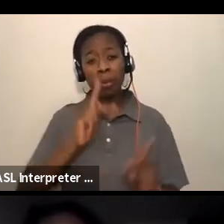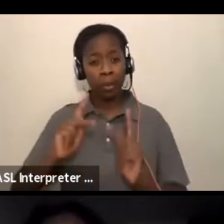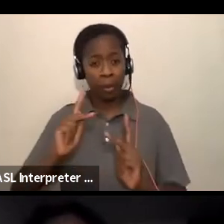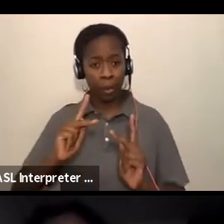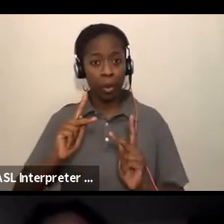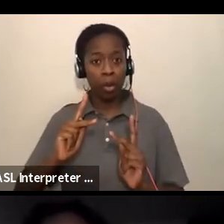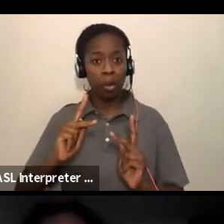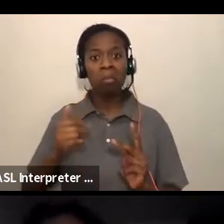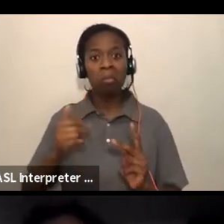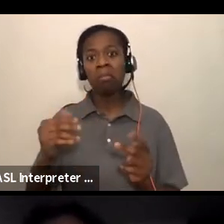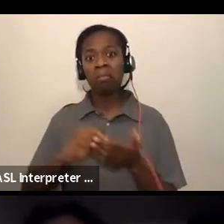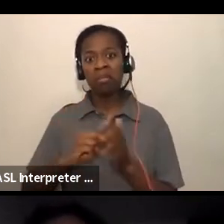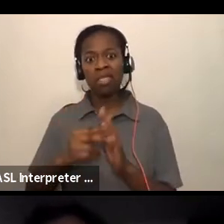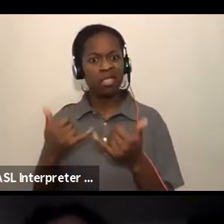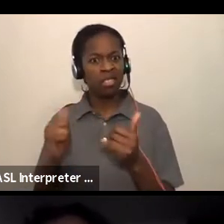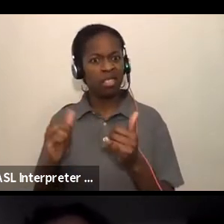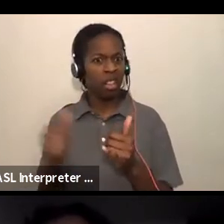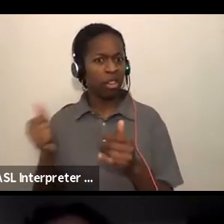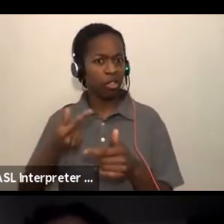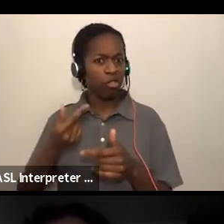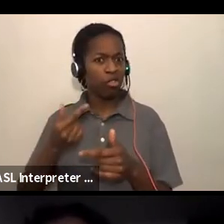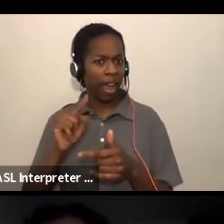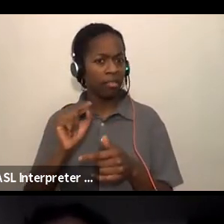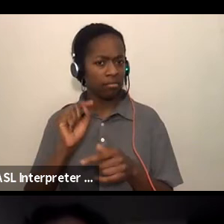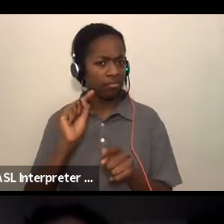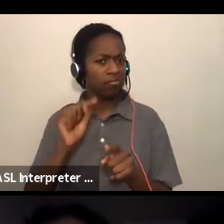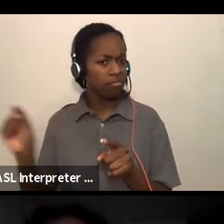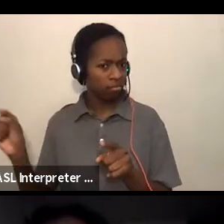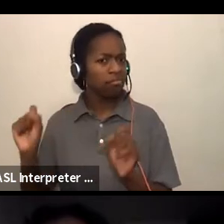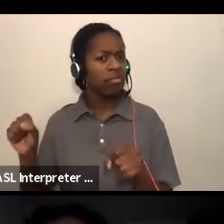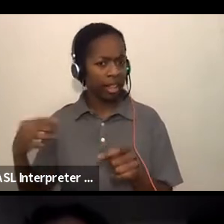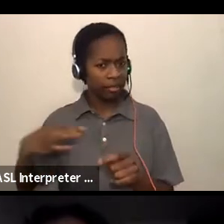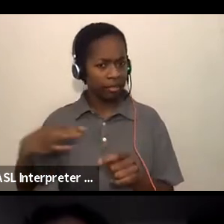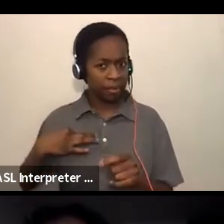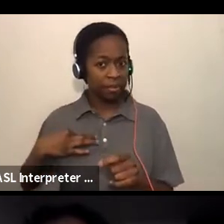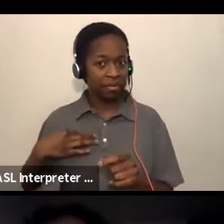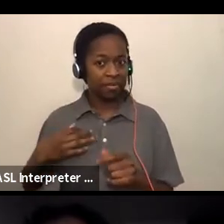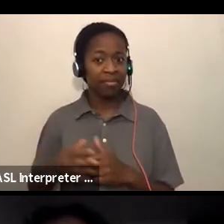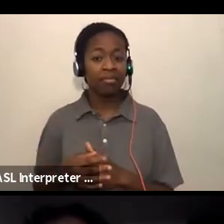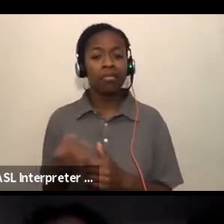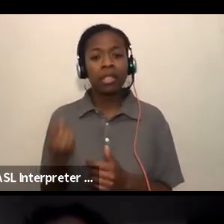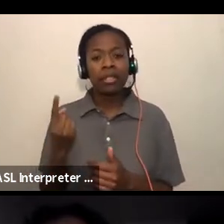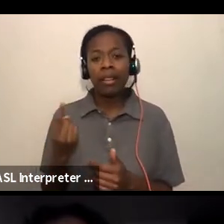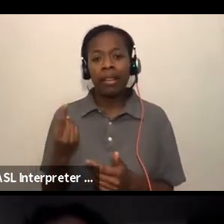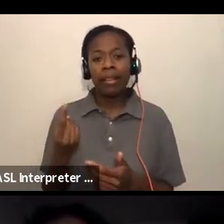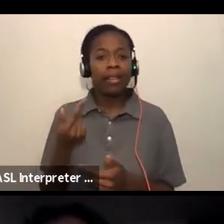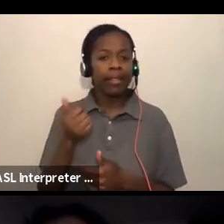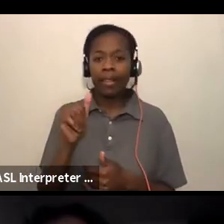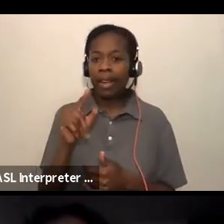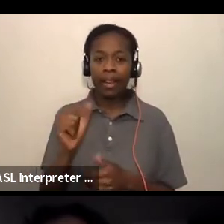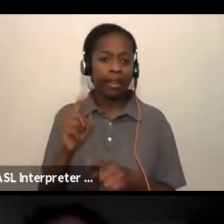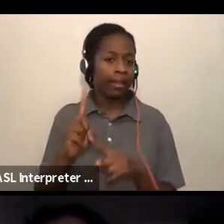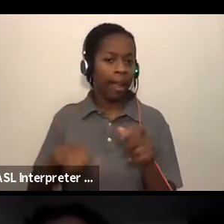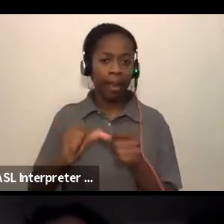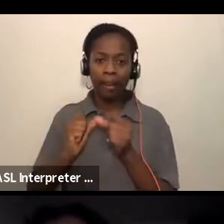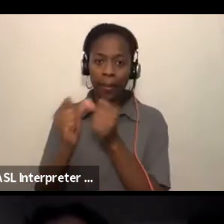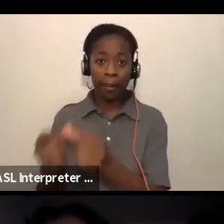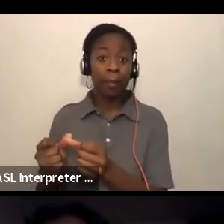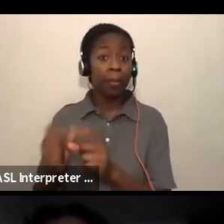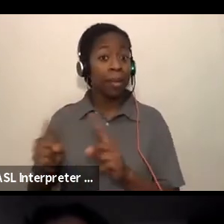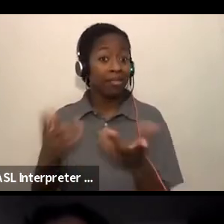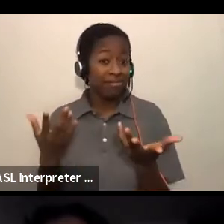to. Mm-hmm. And grants, they're not sustainable, obviously. But hey, it's better